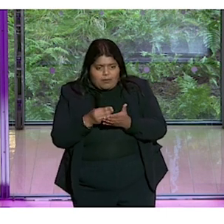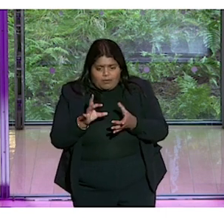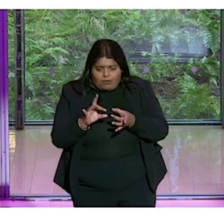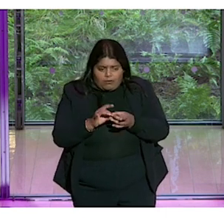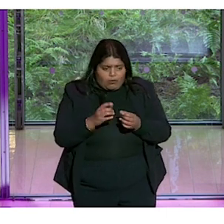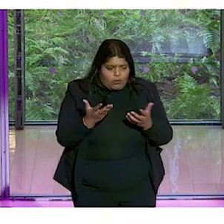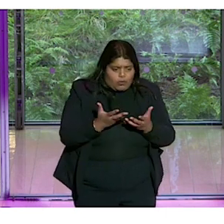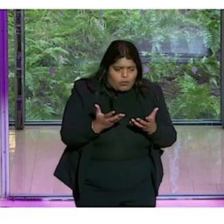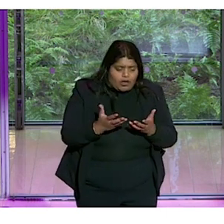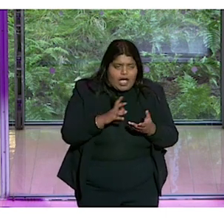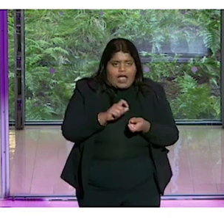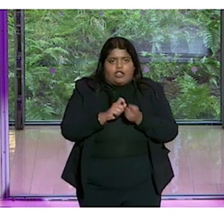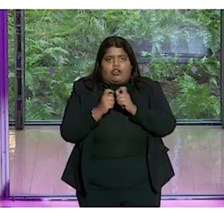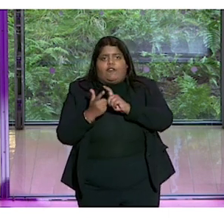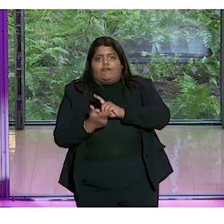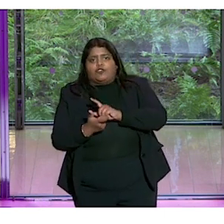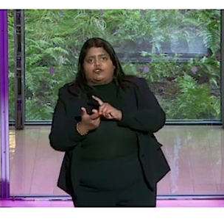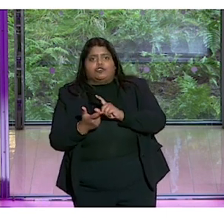conversion rates.